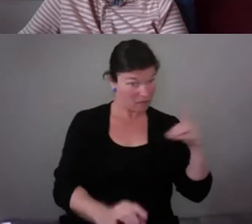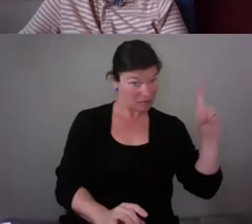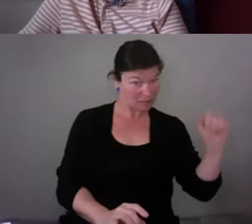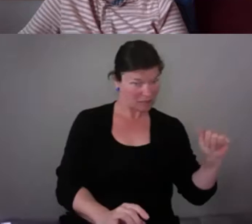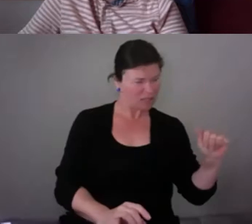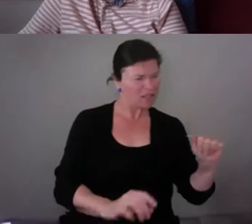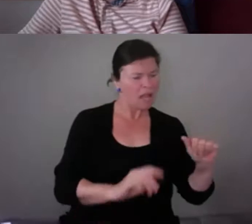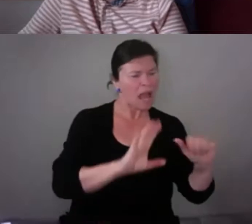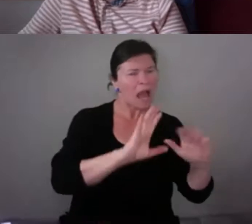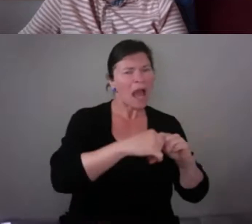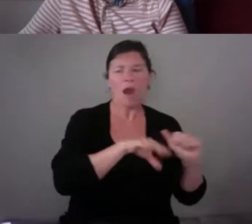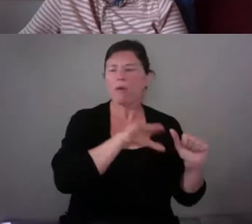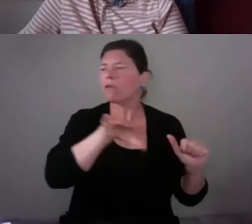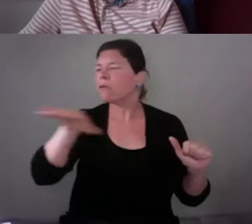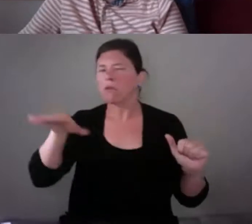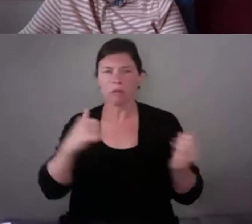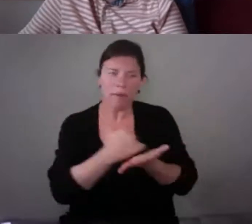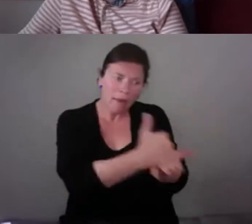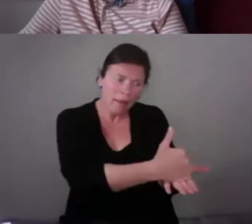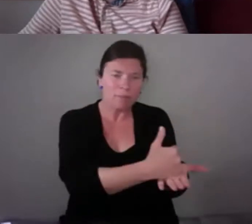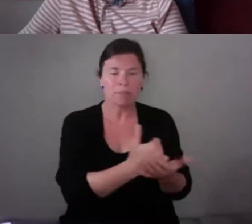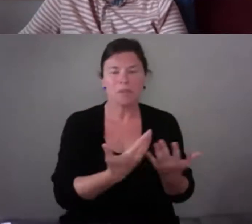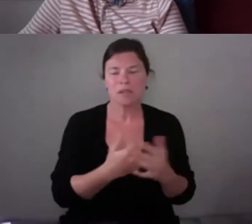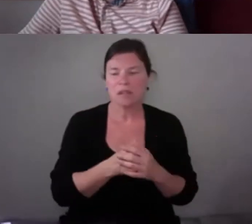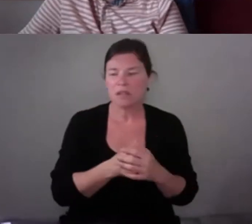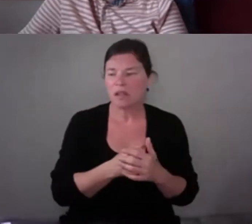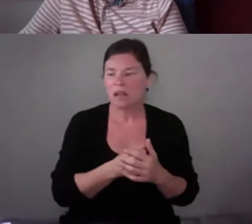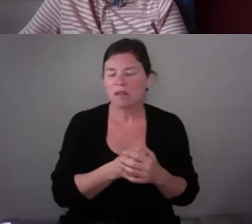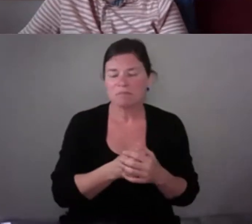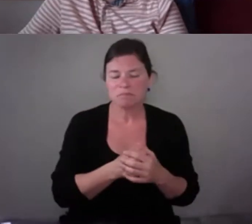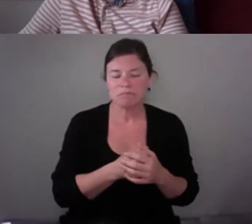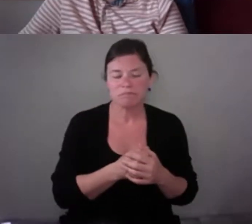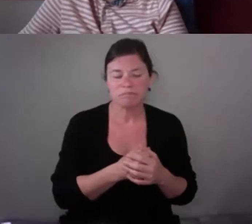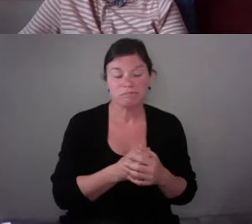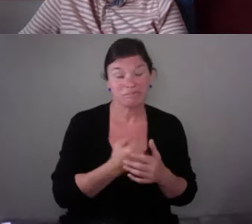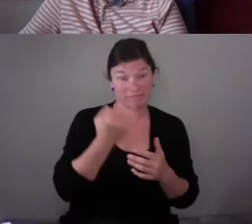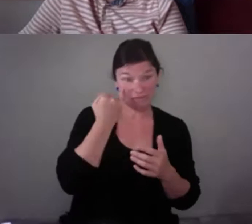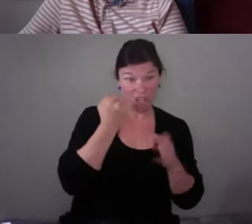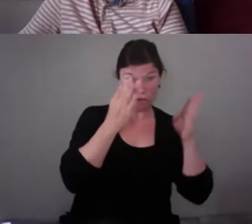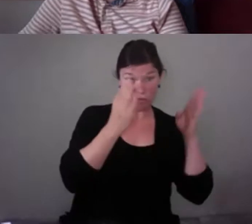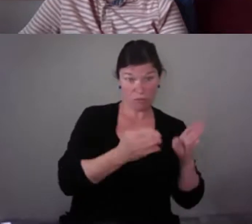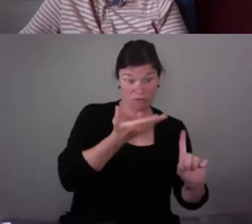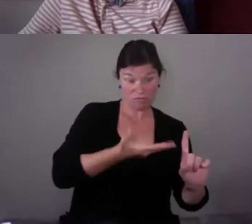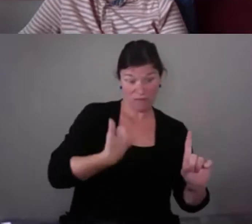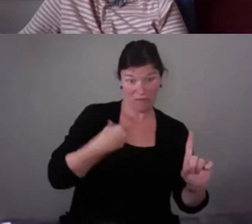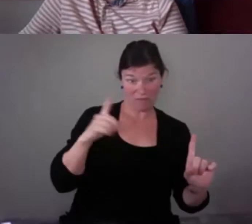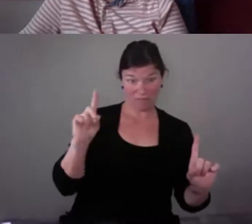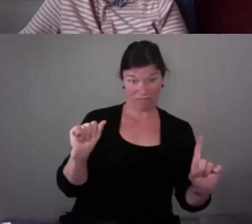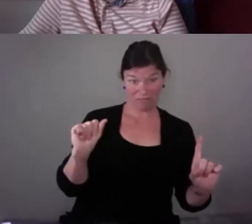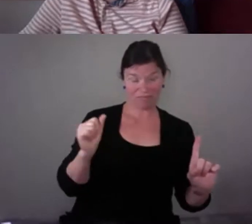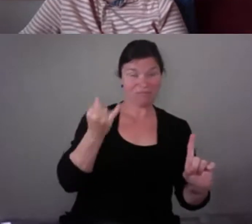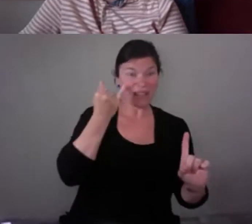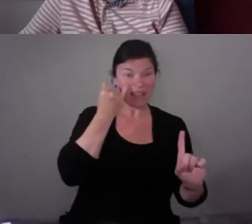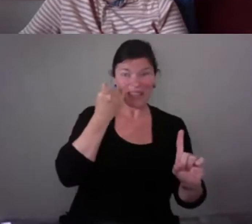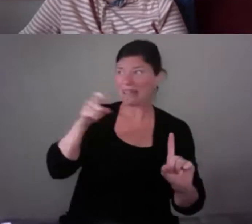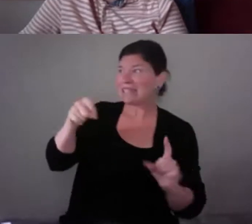that they need, like how like someone with disability, if if they need help to